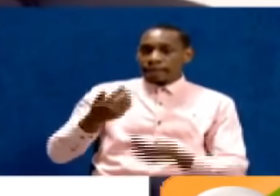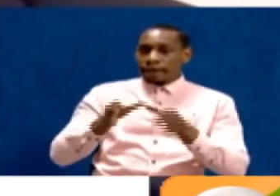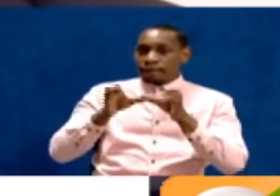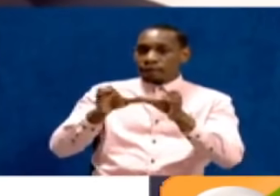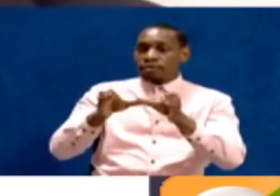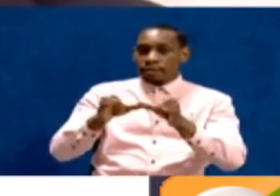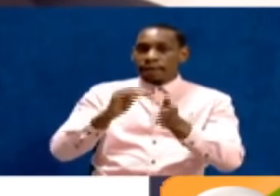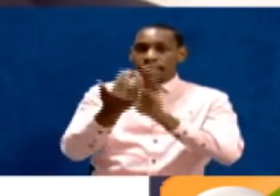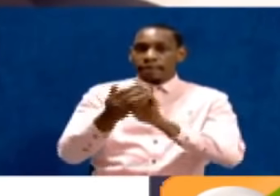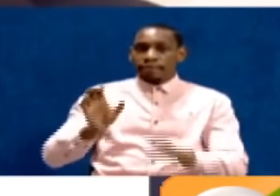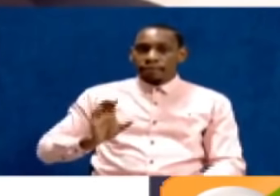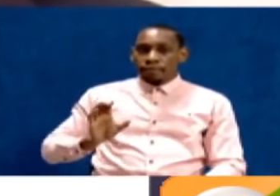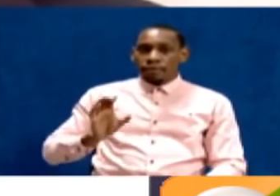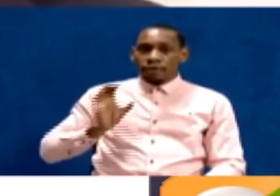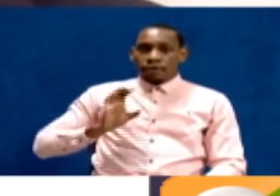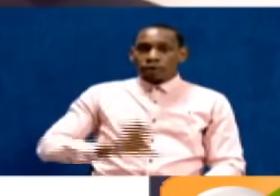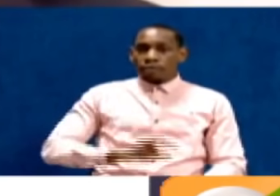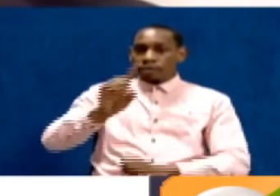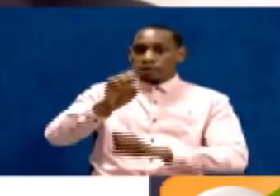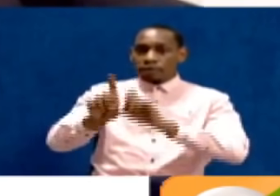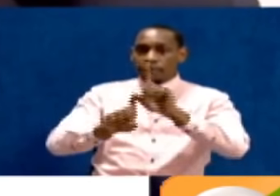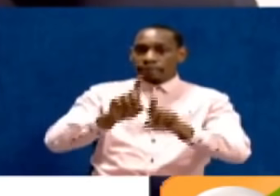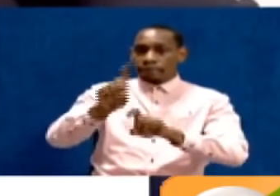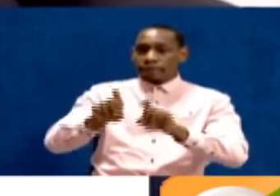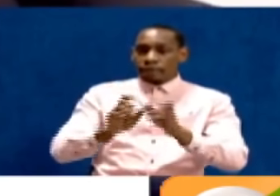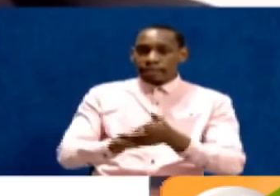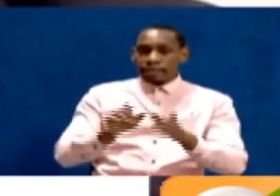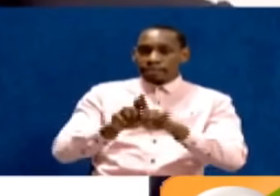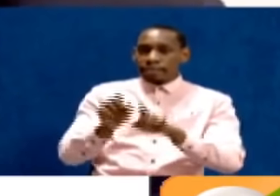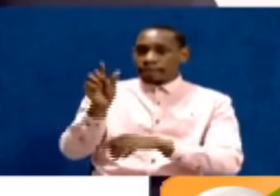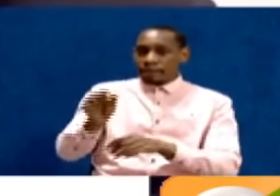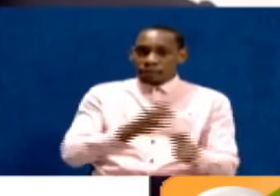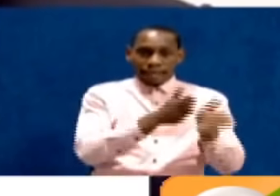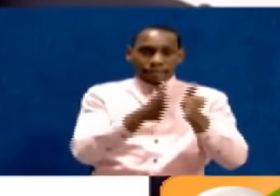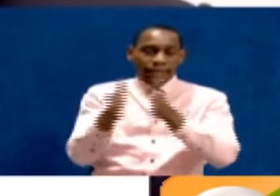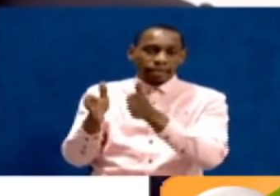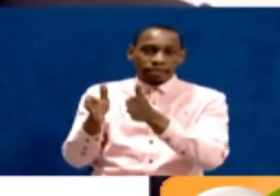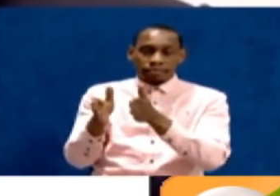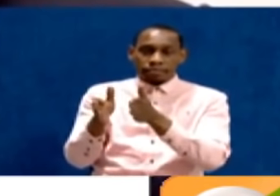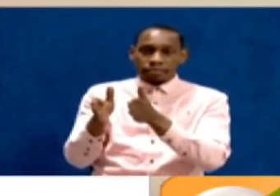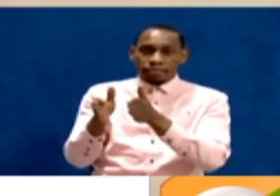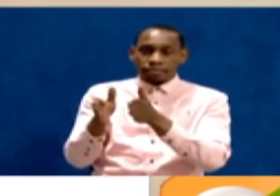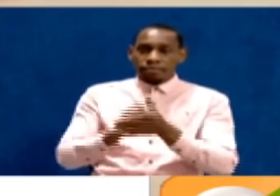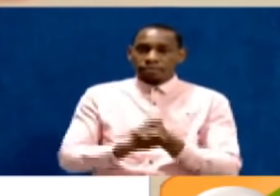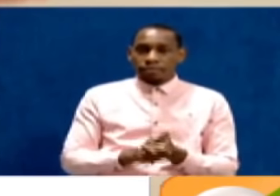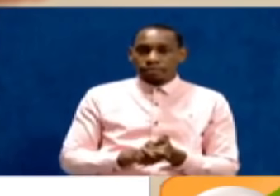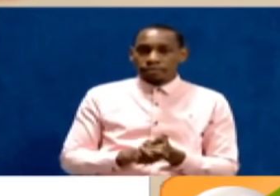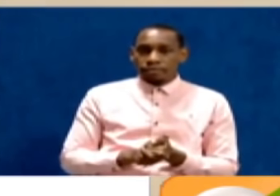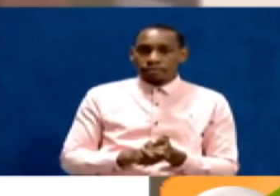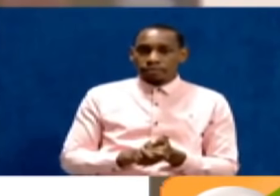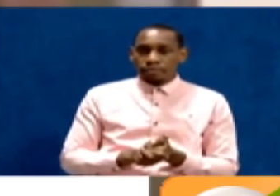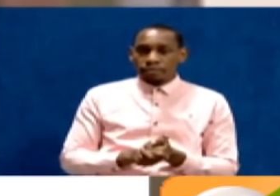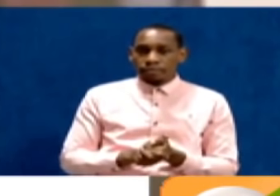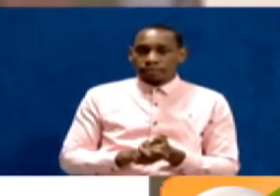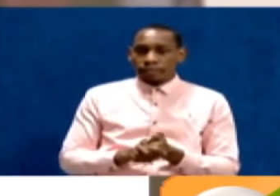being subjected to the commission of inquiry as if I was the author of it. His backbone,